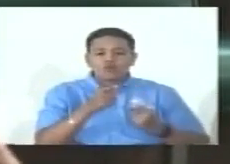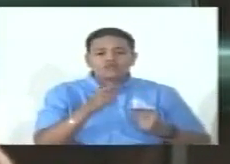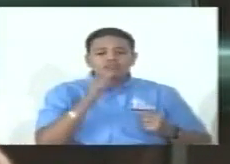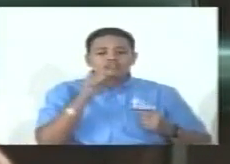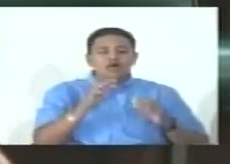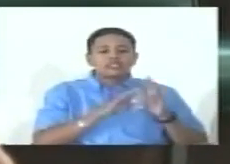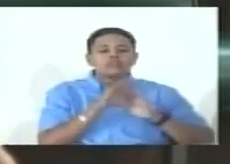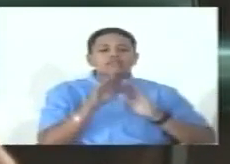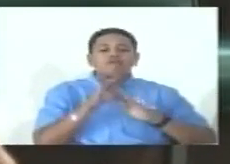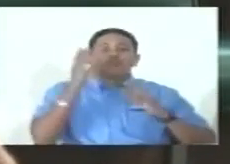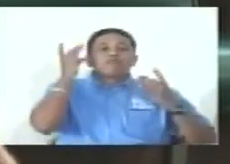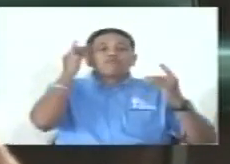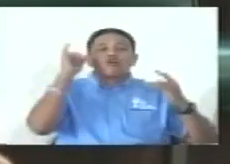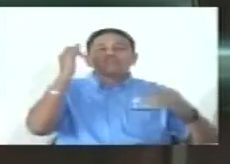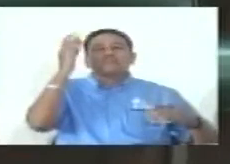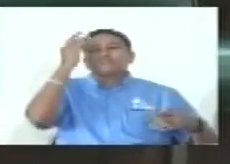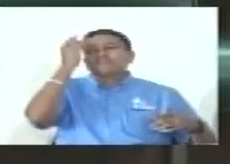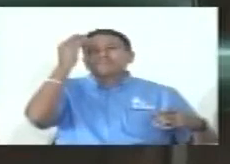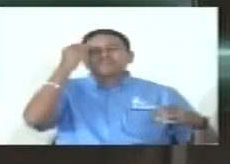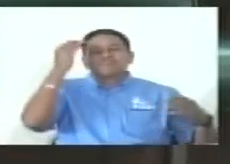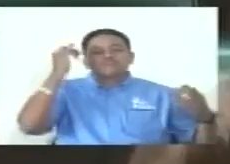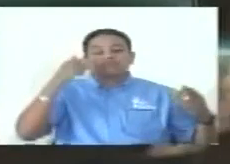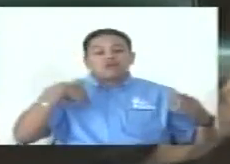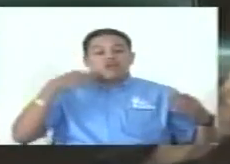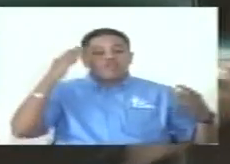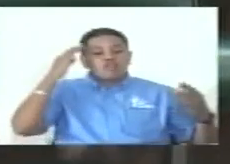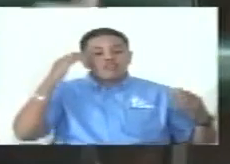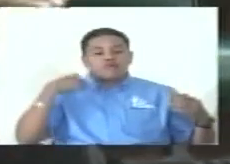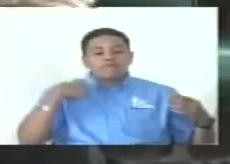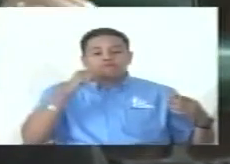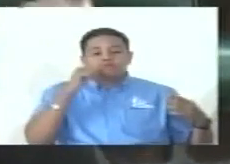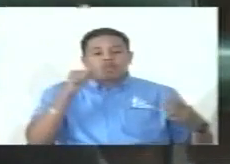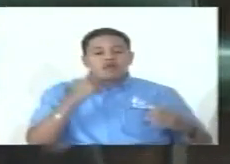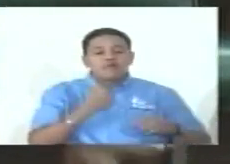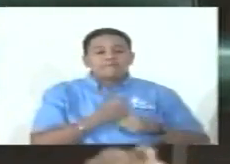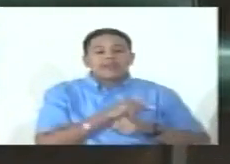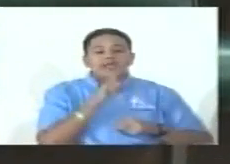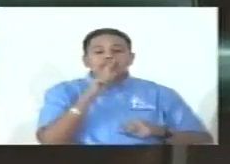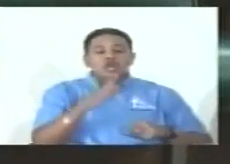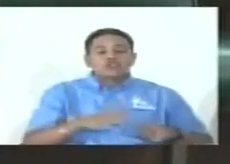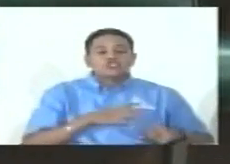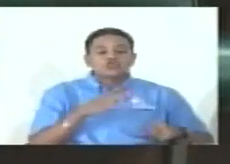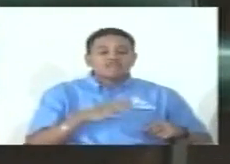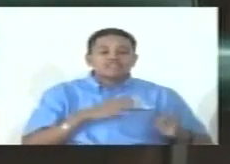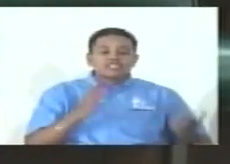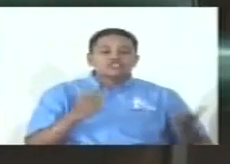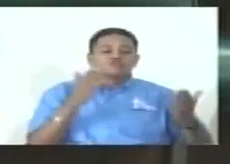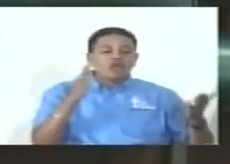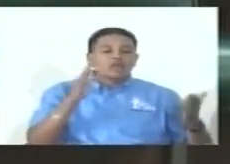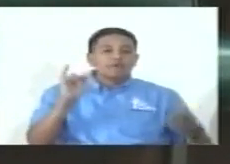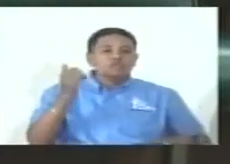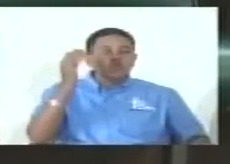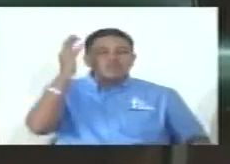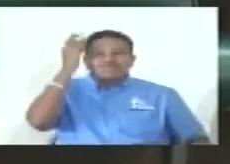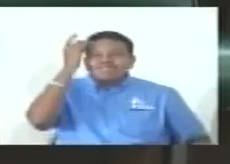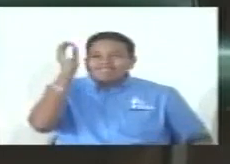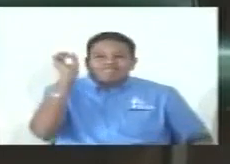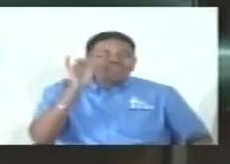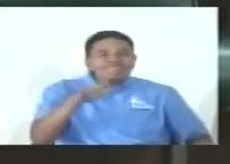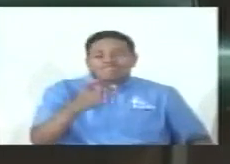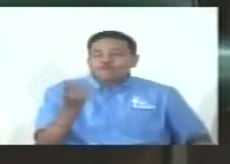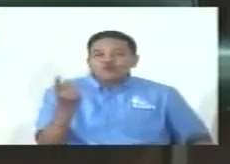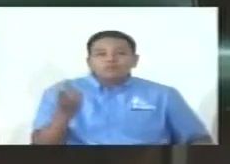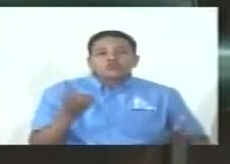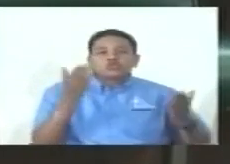developed thought. I'm not making a sophisticated recommendation. But I'm saying that is